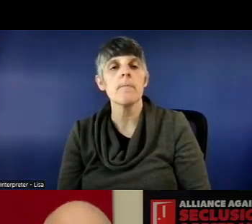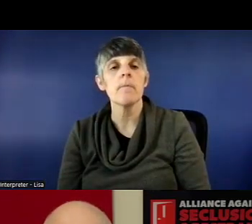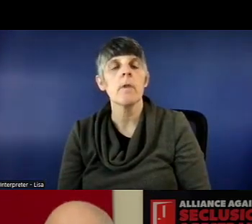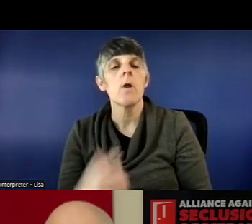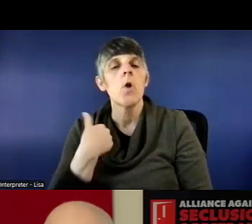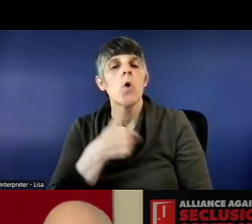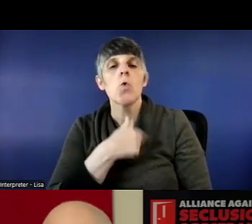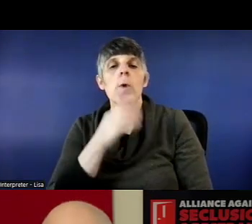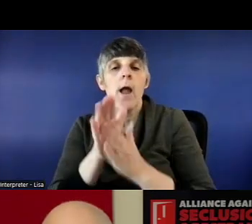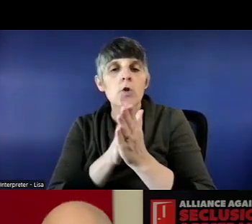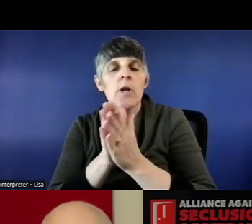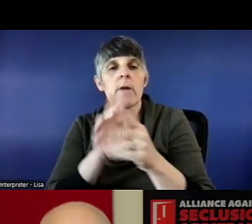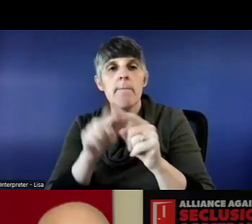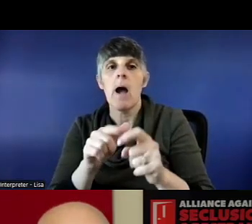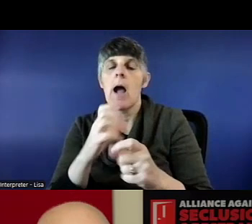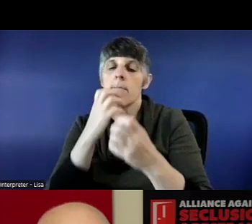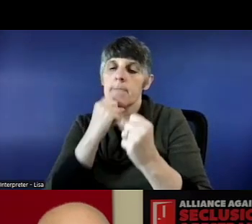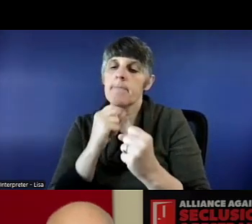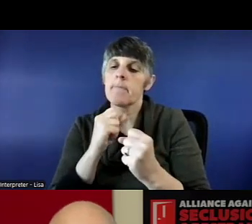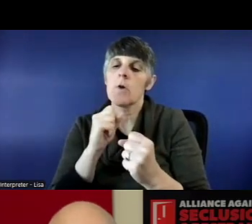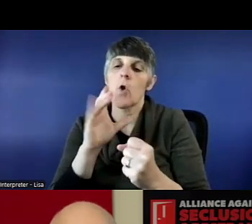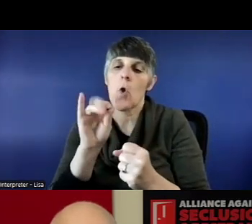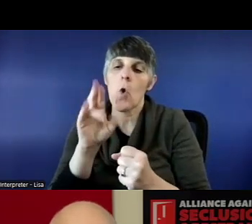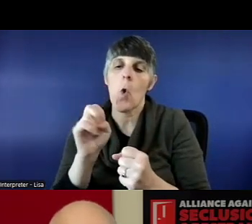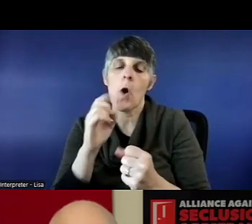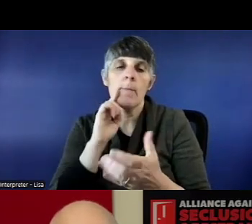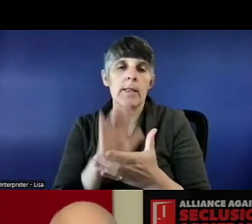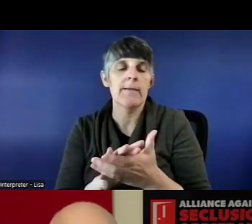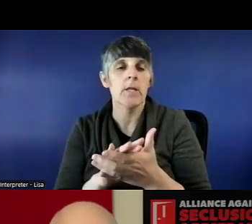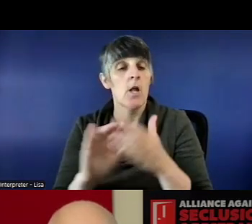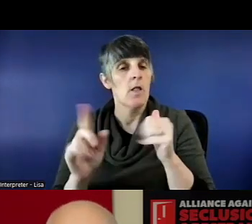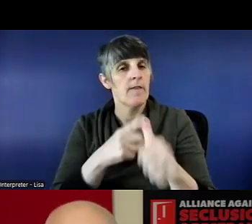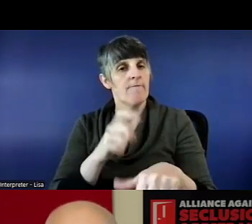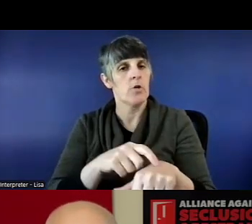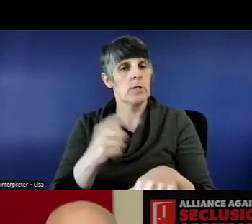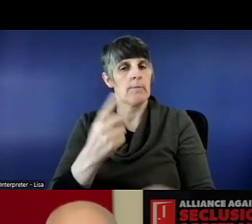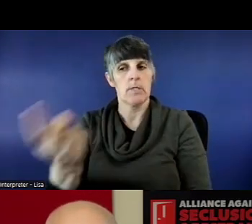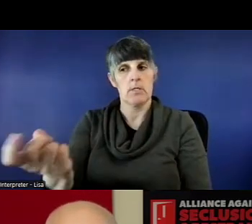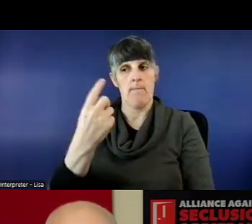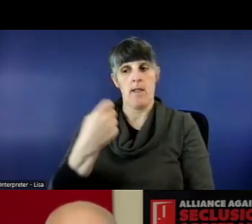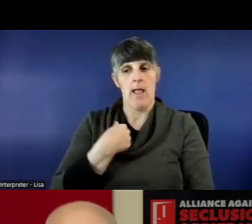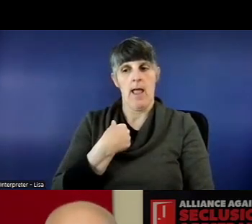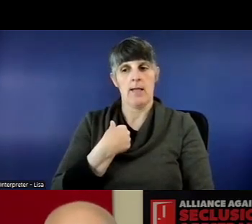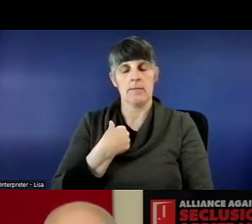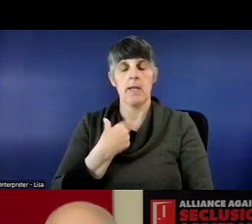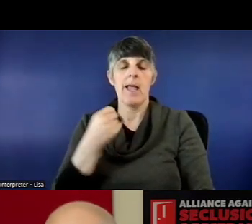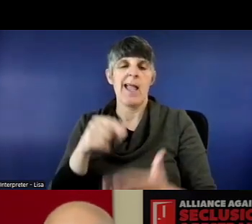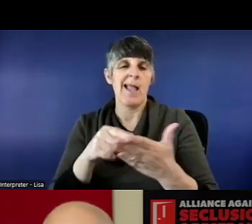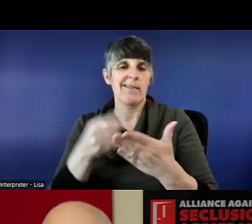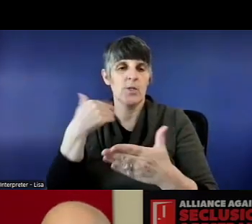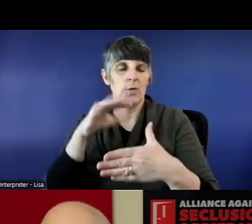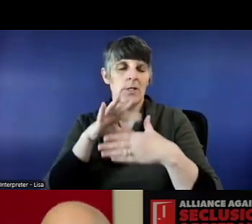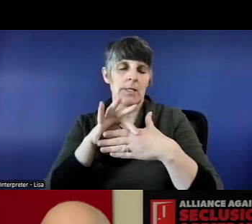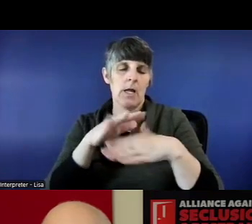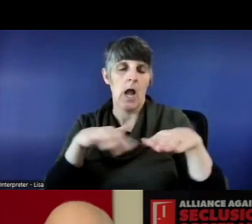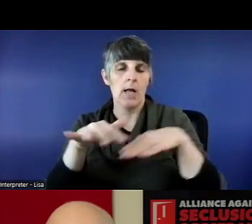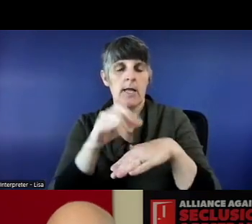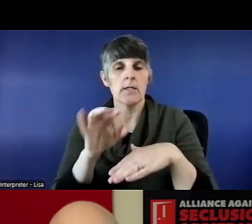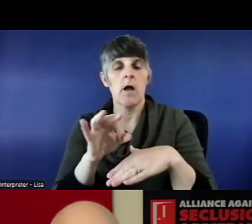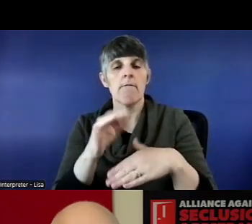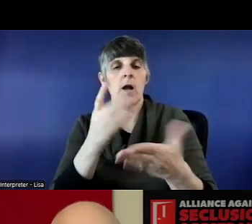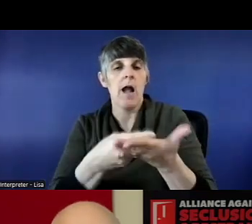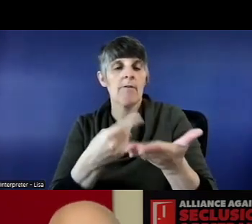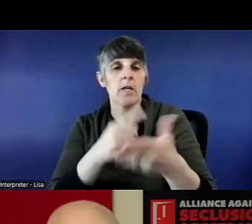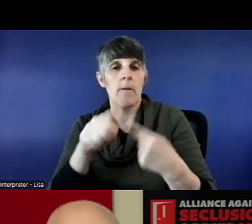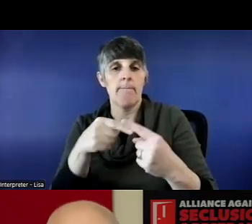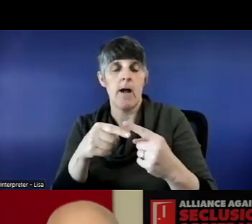We are driven by some core beliefs. The very first time somebody asked me the question, and this was in the context of a conversation